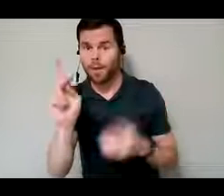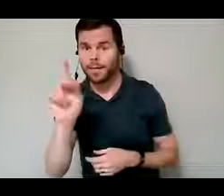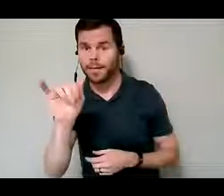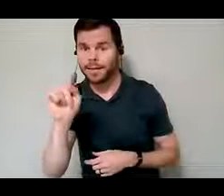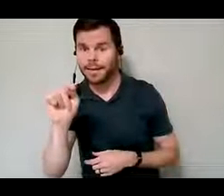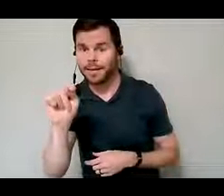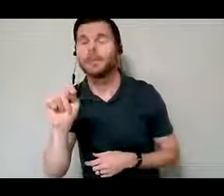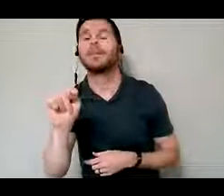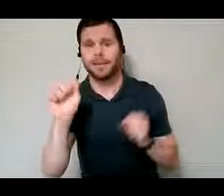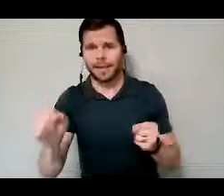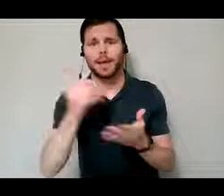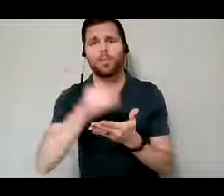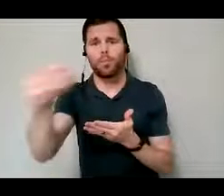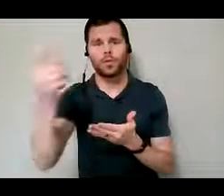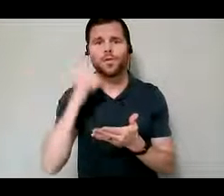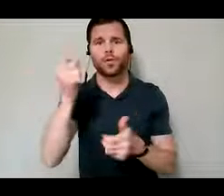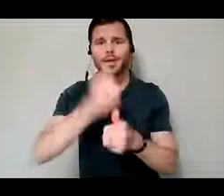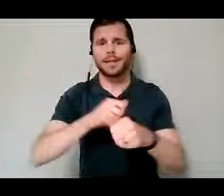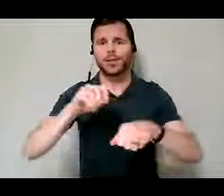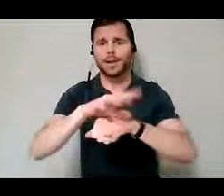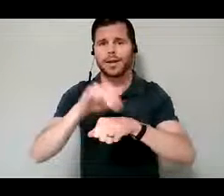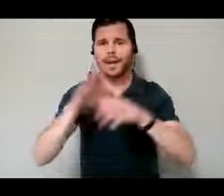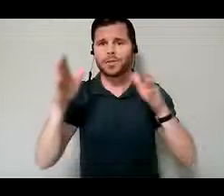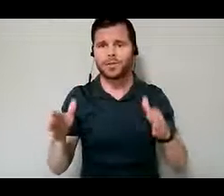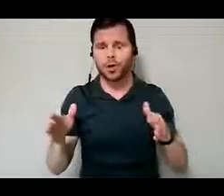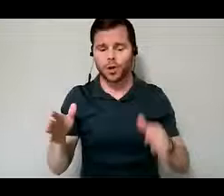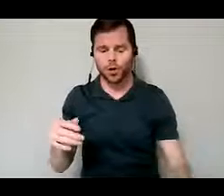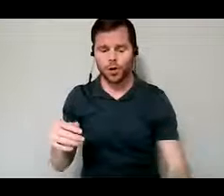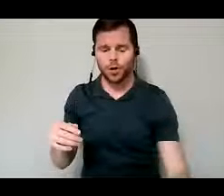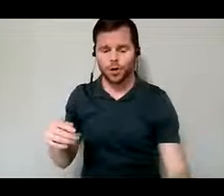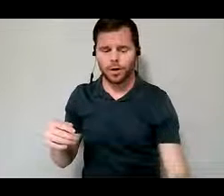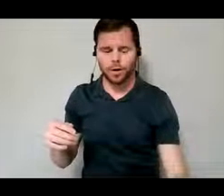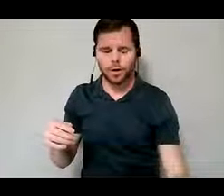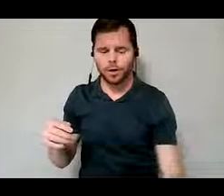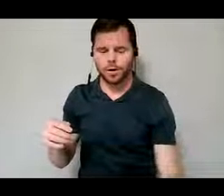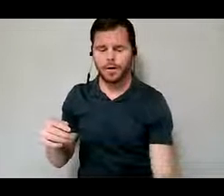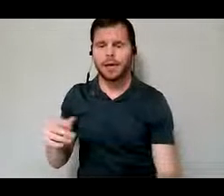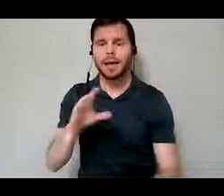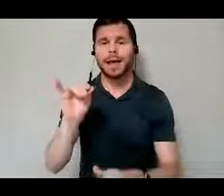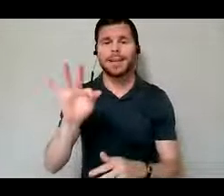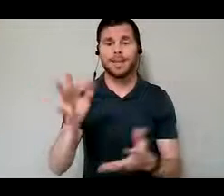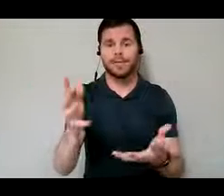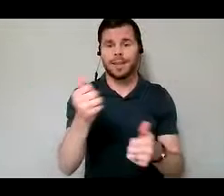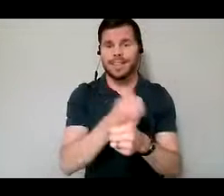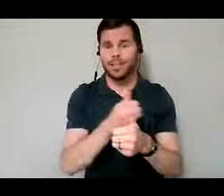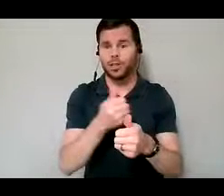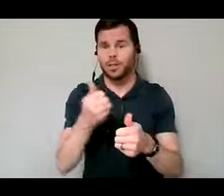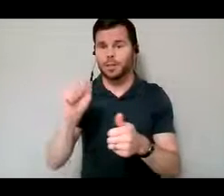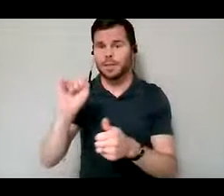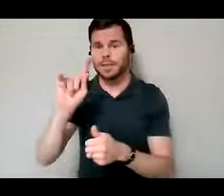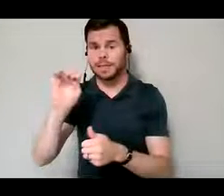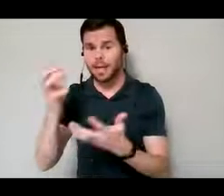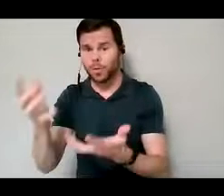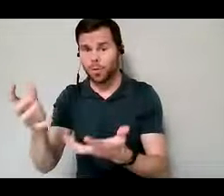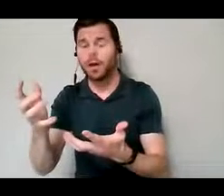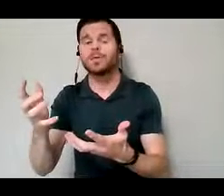kit for each counselor. And if elementary counselors share sites, we can purchase for each site and a high school level. But we are thinking that if